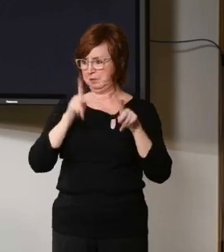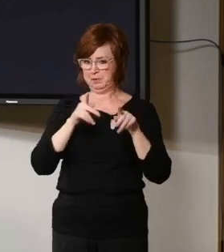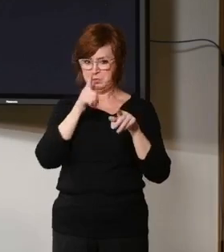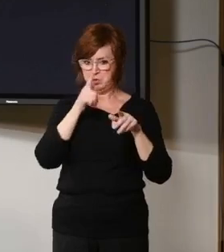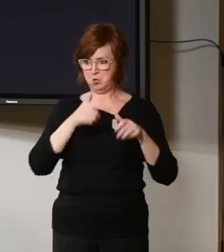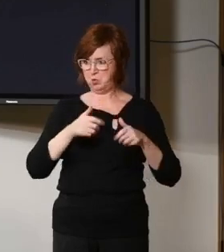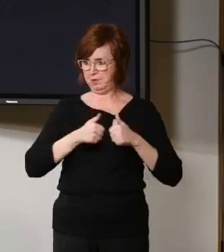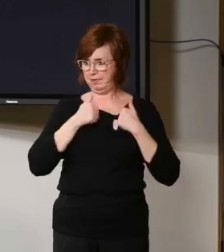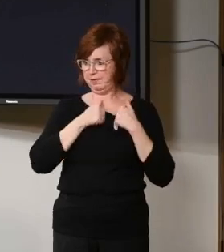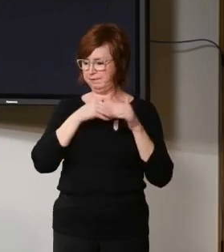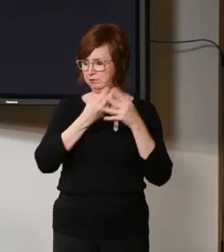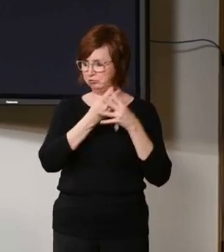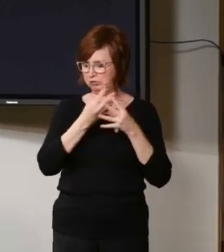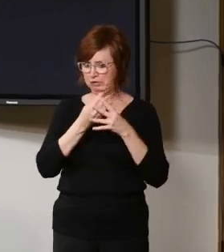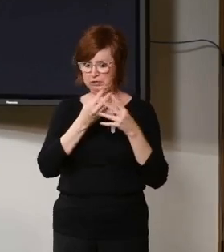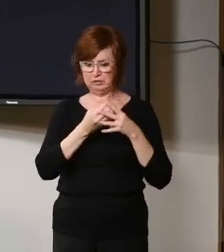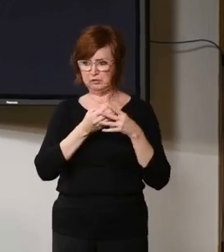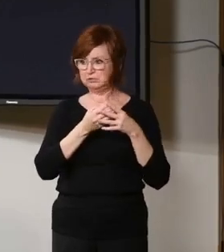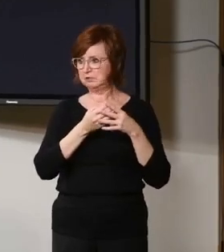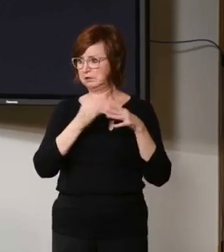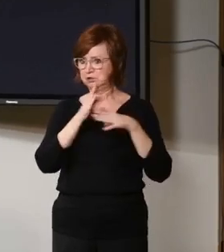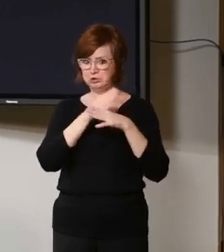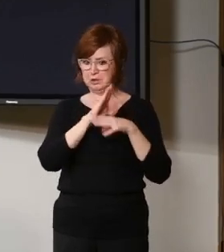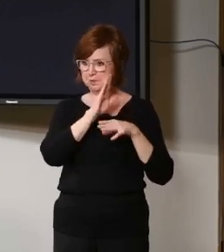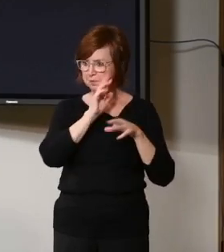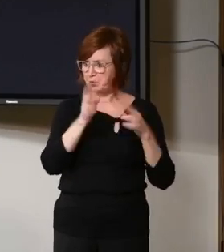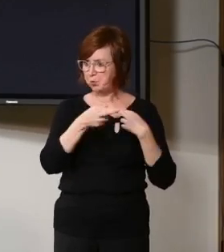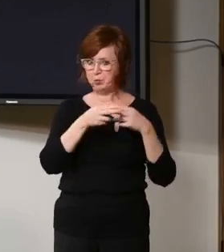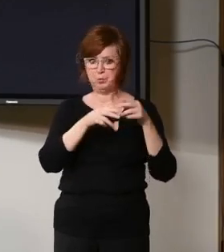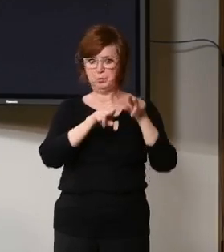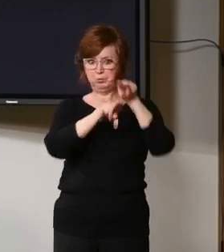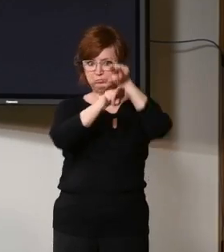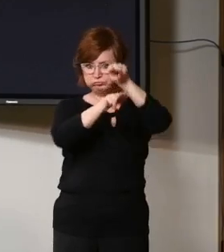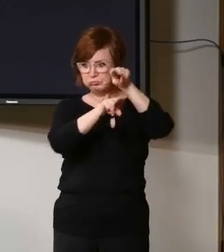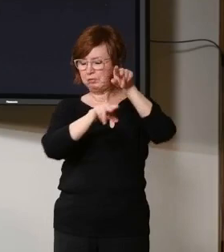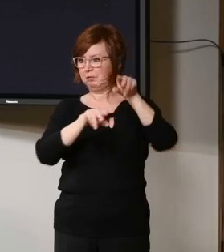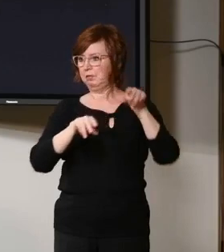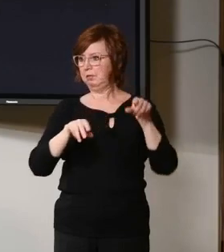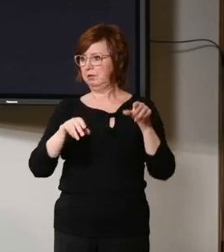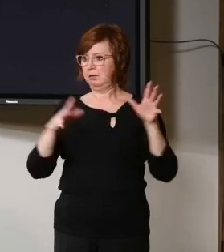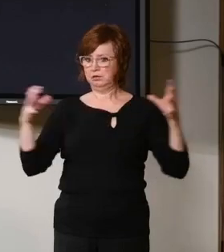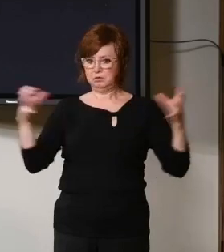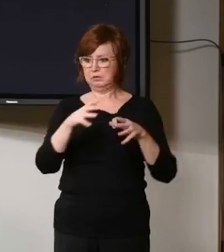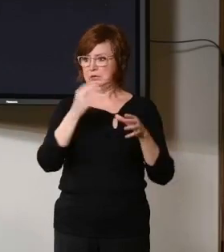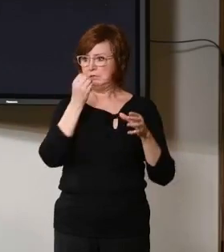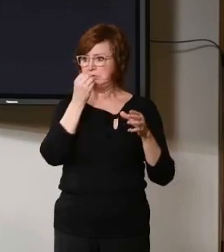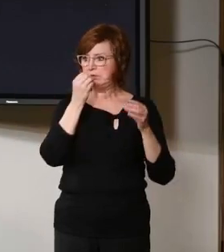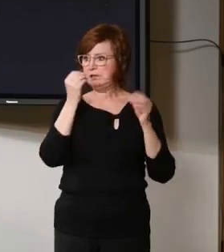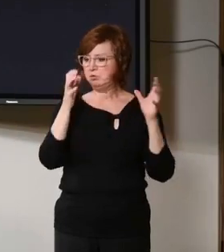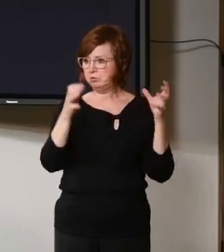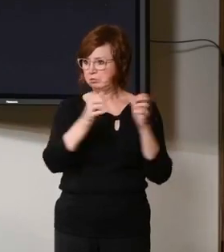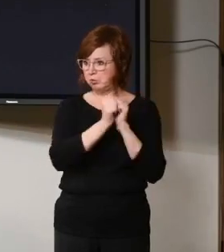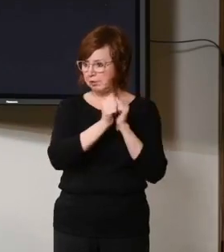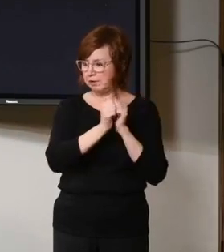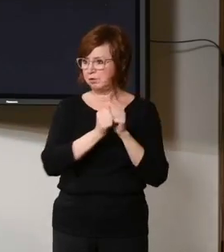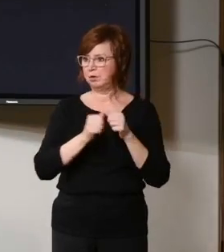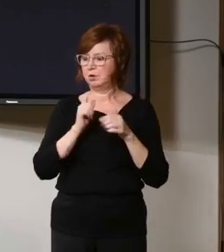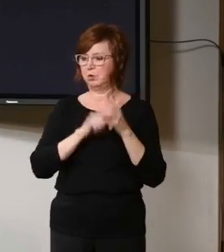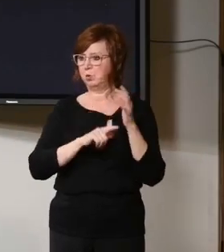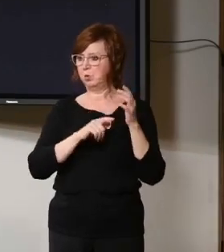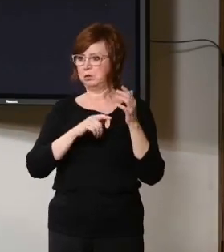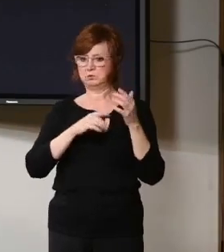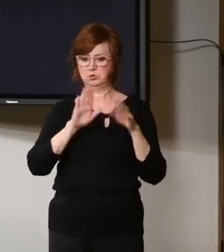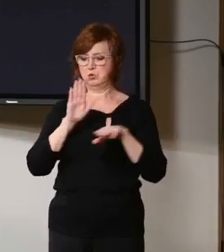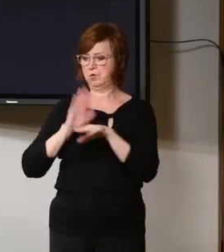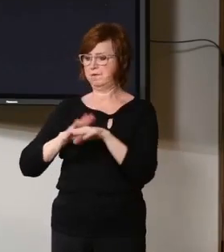room? And are you actively giving advice as we speak to corrections to that effect? Yes, thank you. So